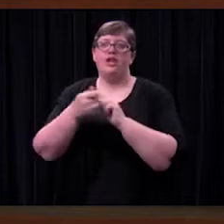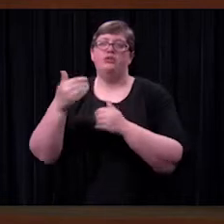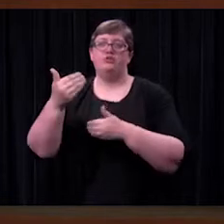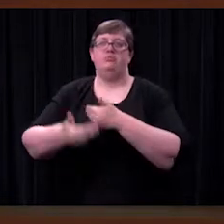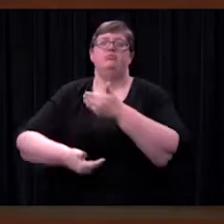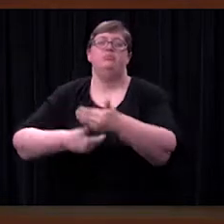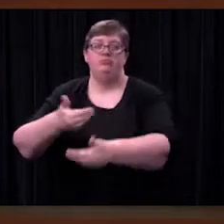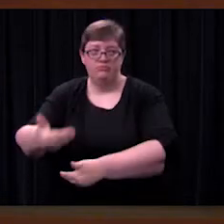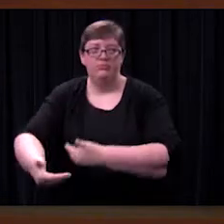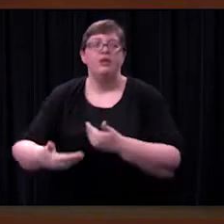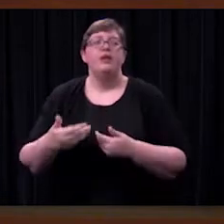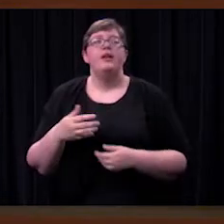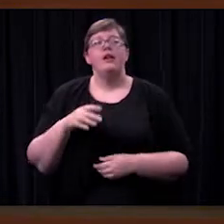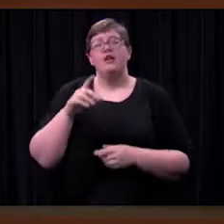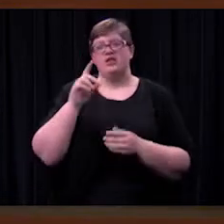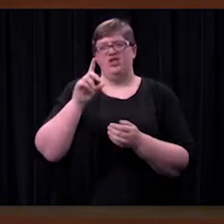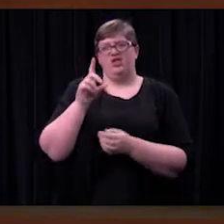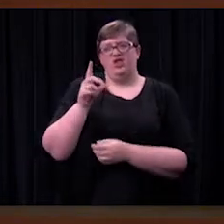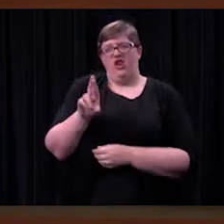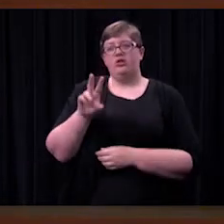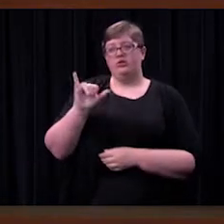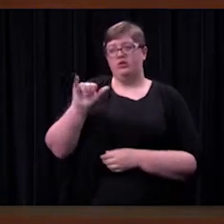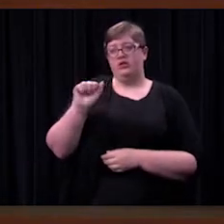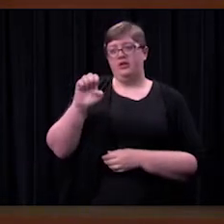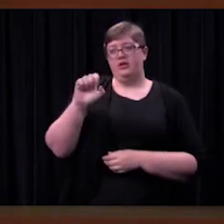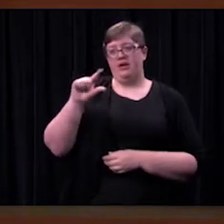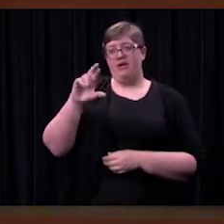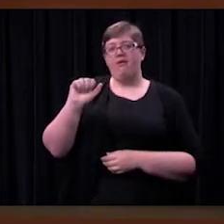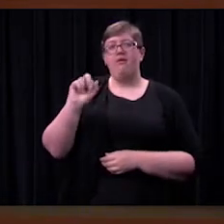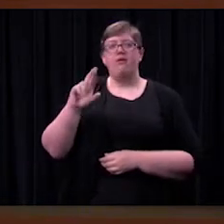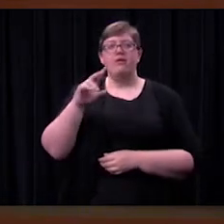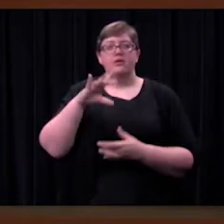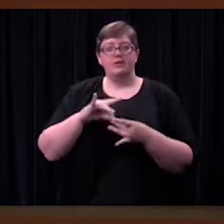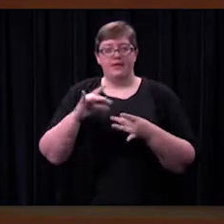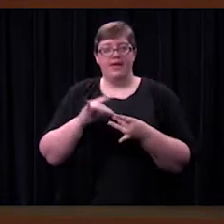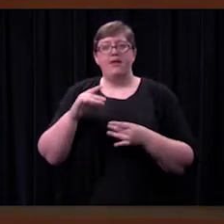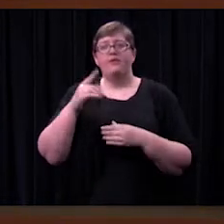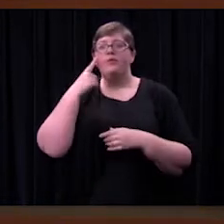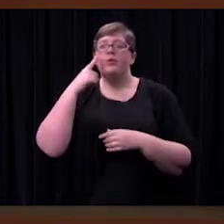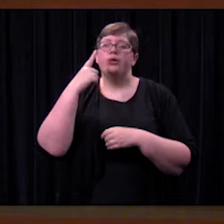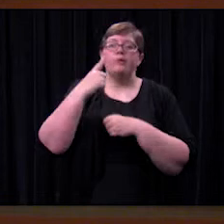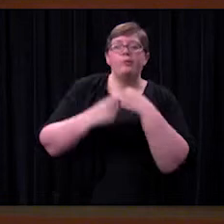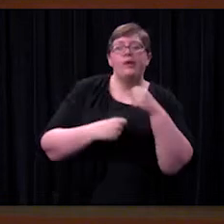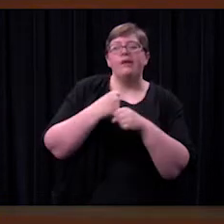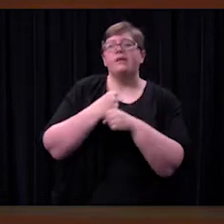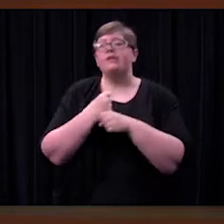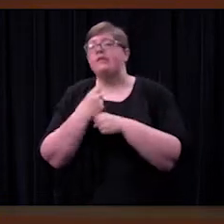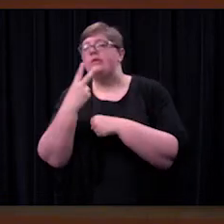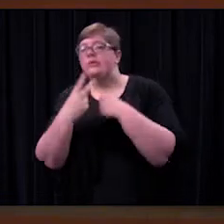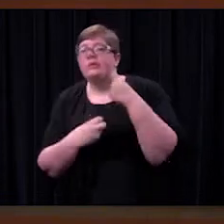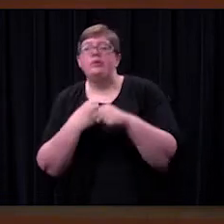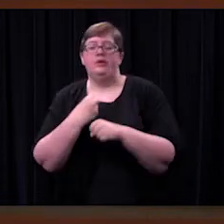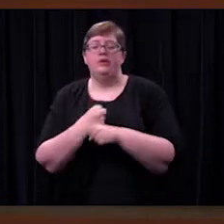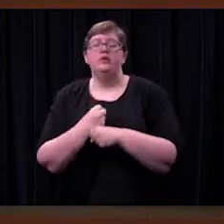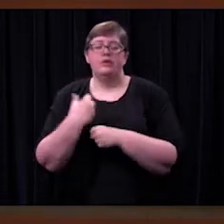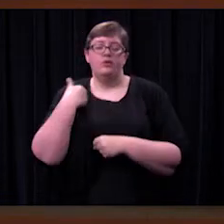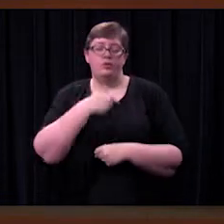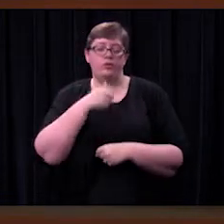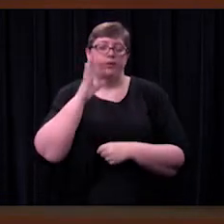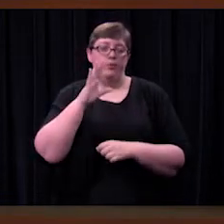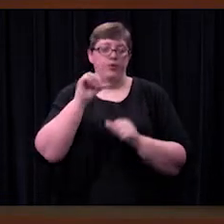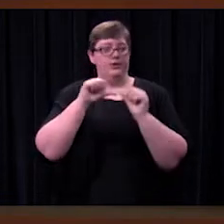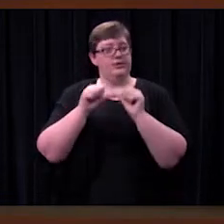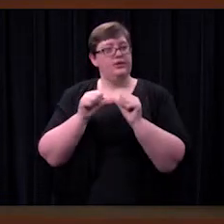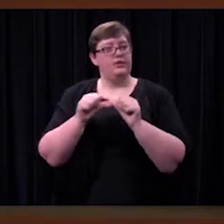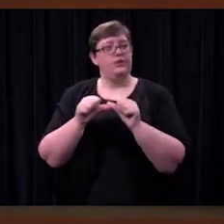So as Dr. Yeager said, for the next year or so, but we'll continue to